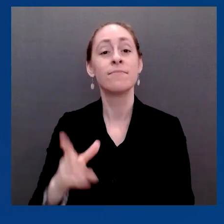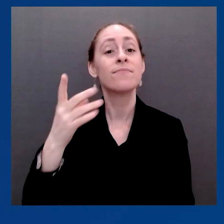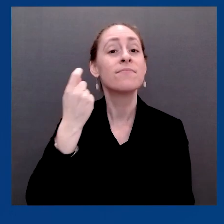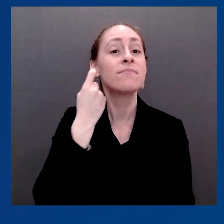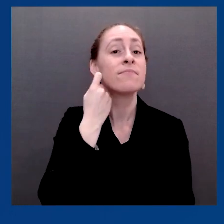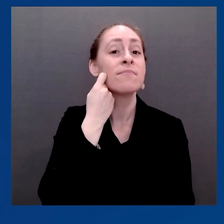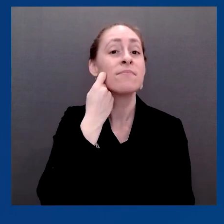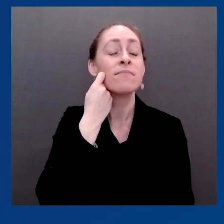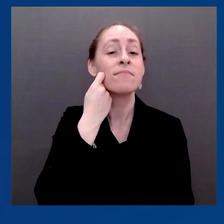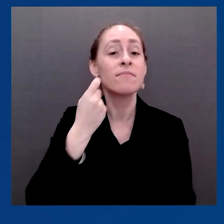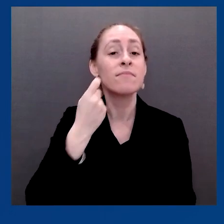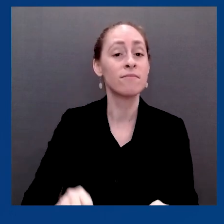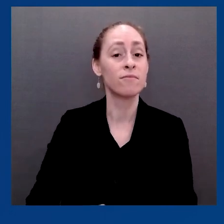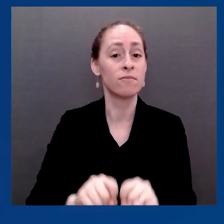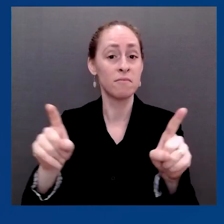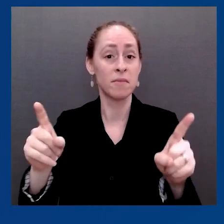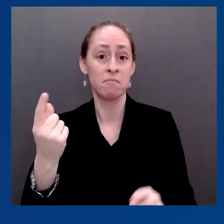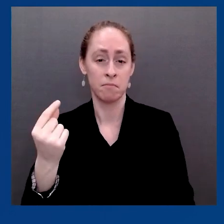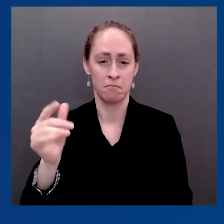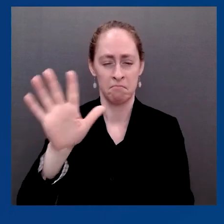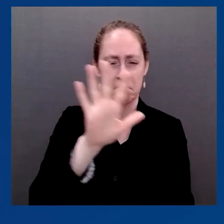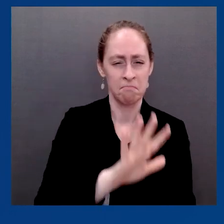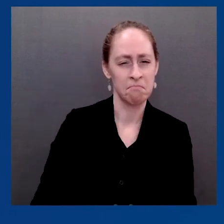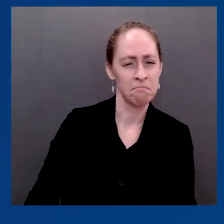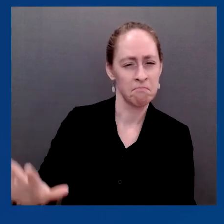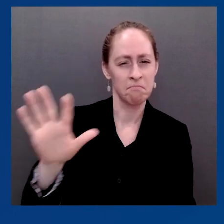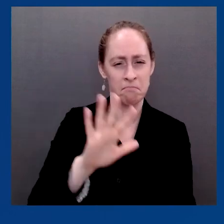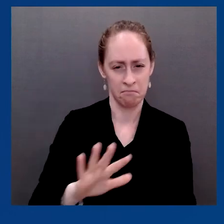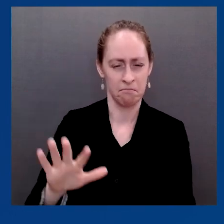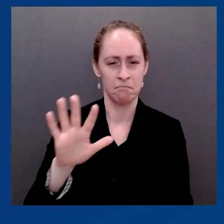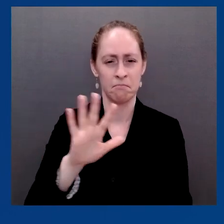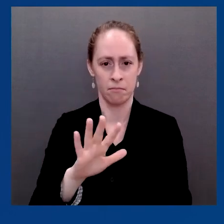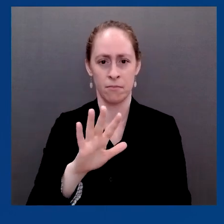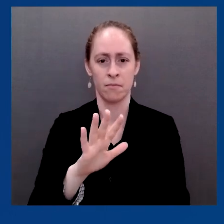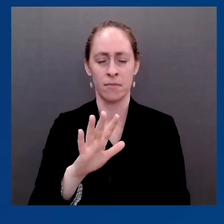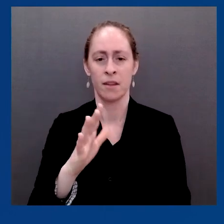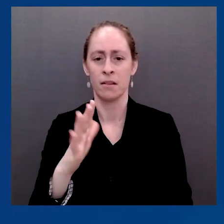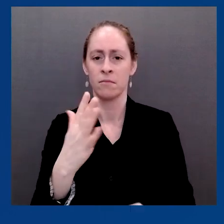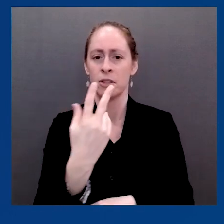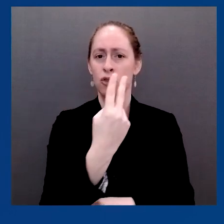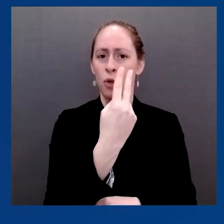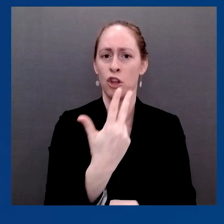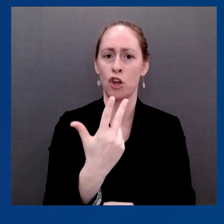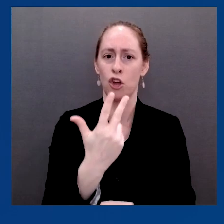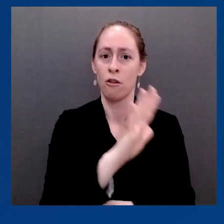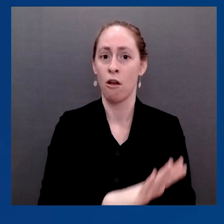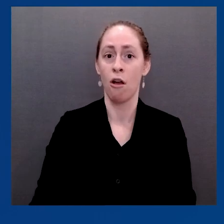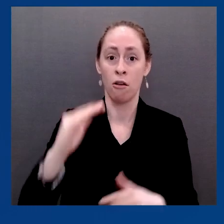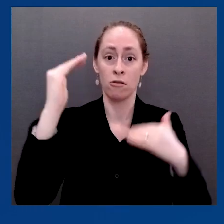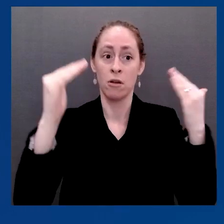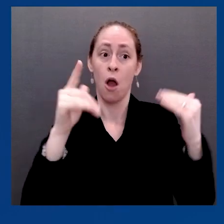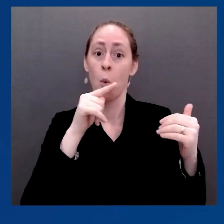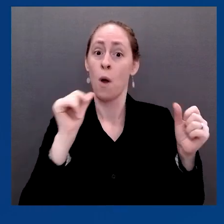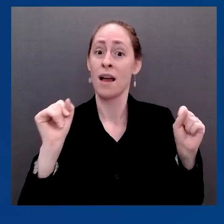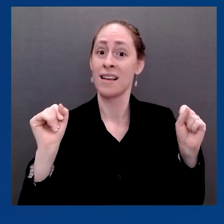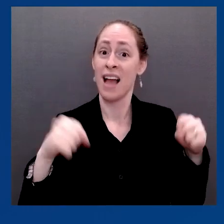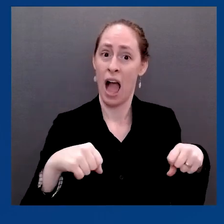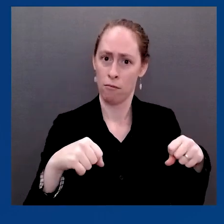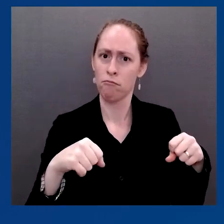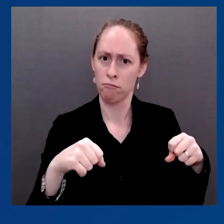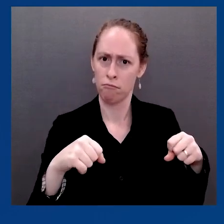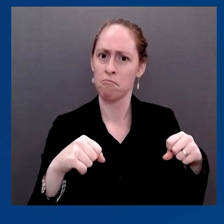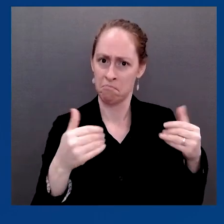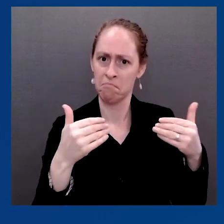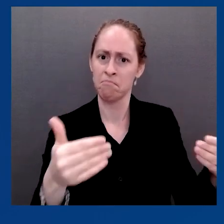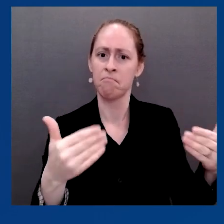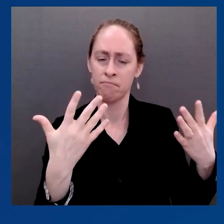eligible adults and over 80% of all eligible seniors, those most at risk and most vulnerable, have